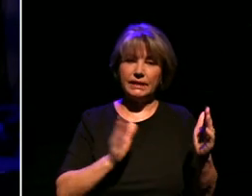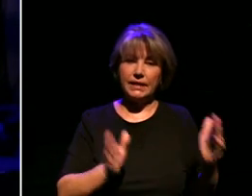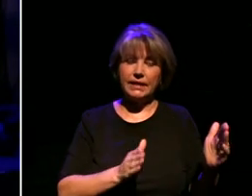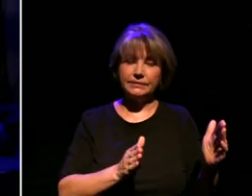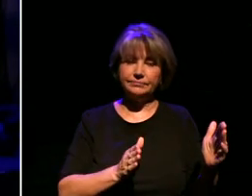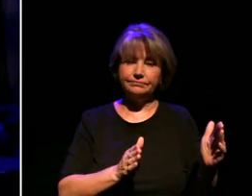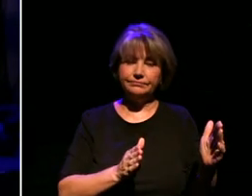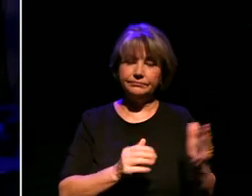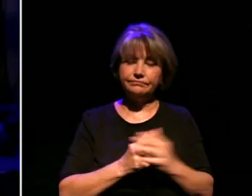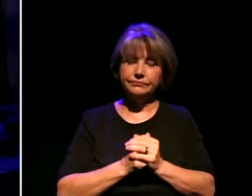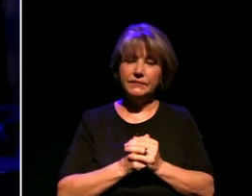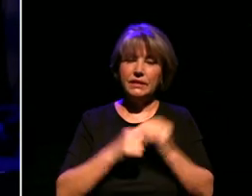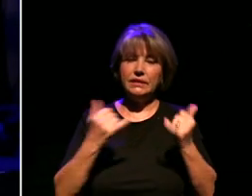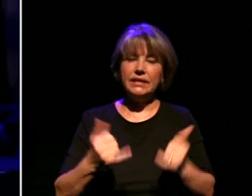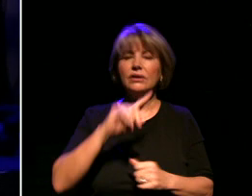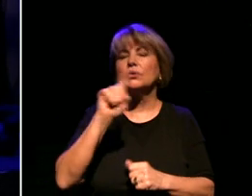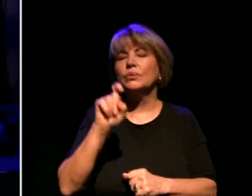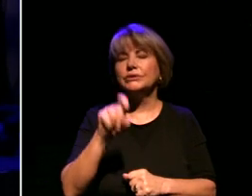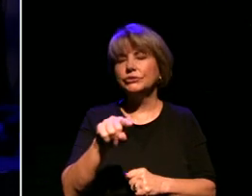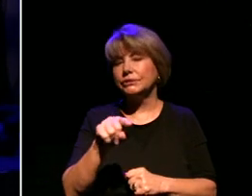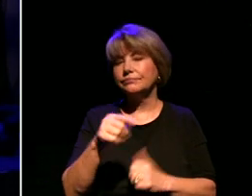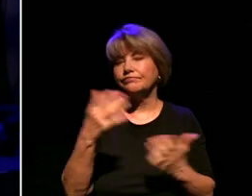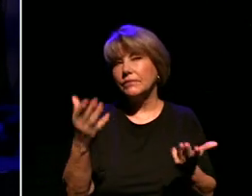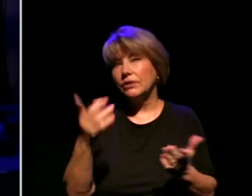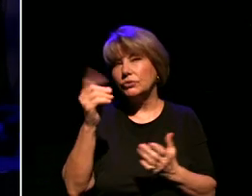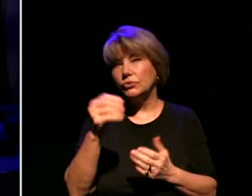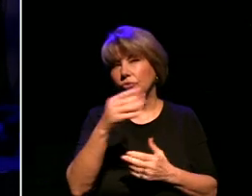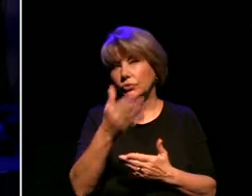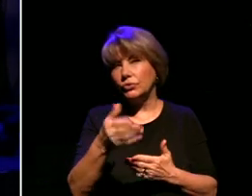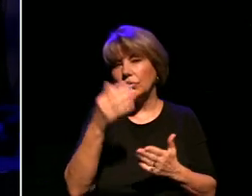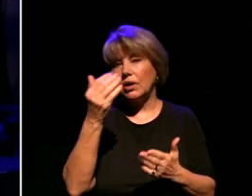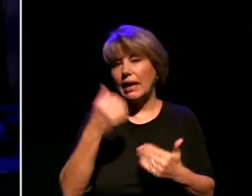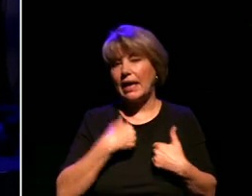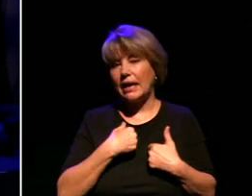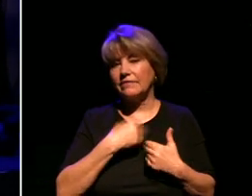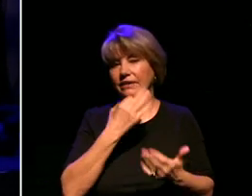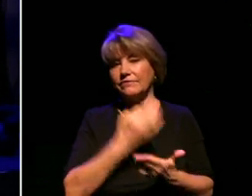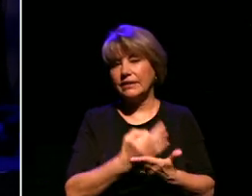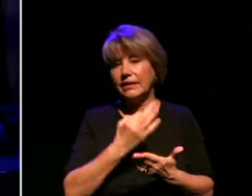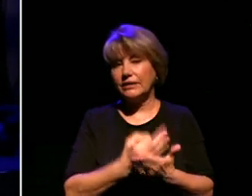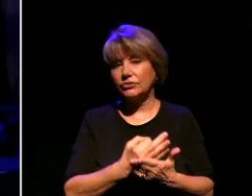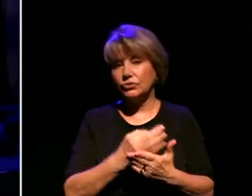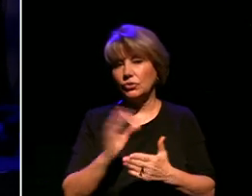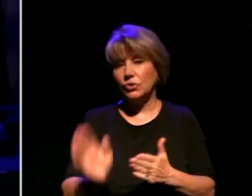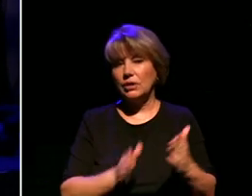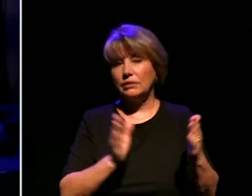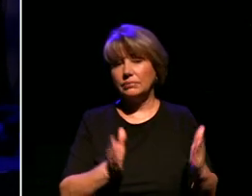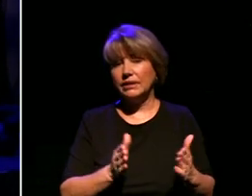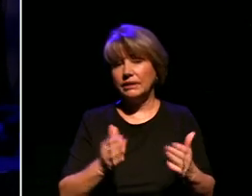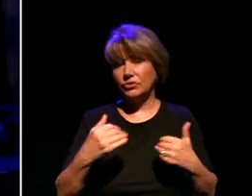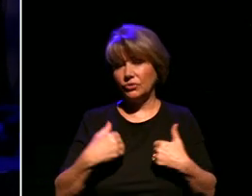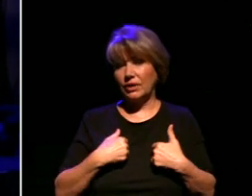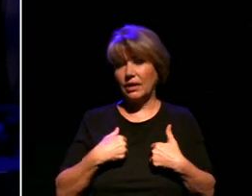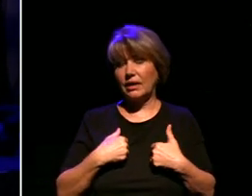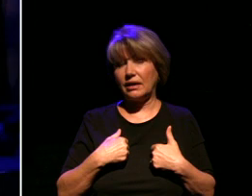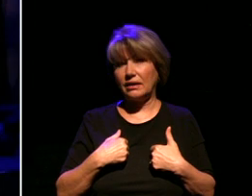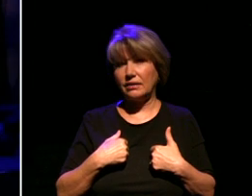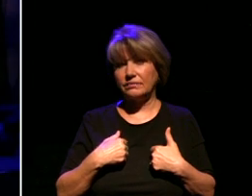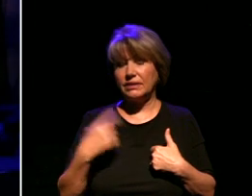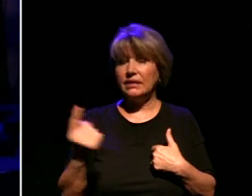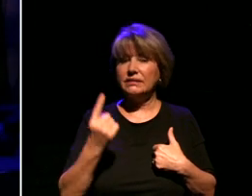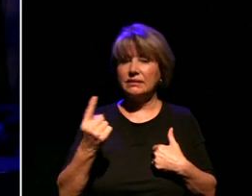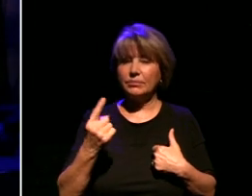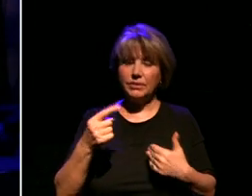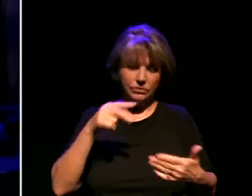I got a question as we begin. Do you have a financial plan? I mean, do you have something where